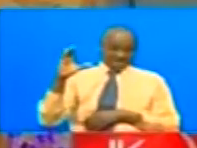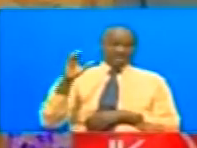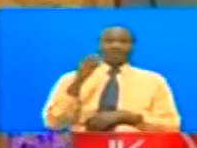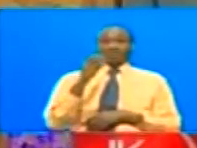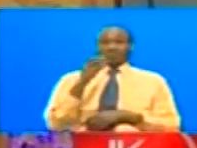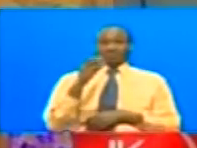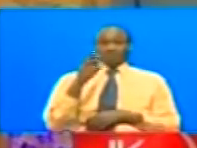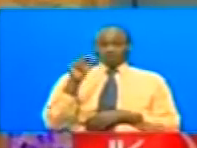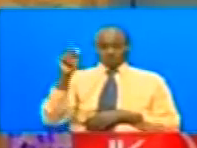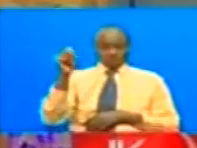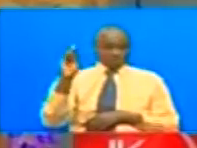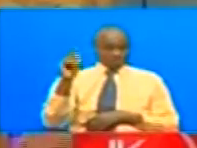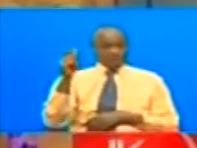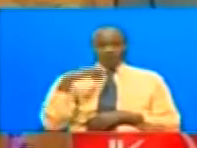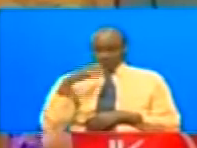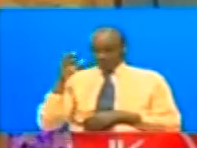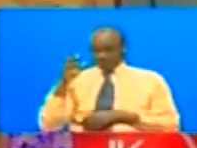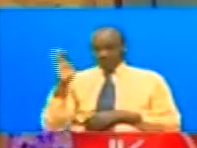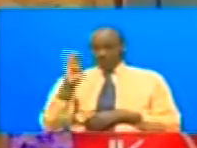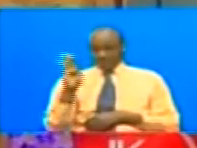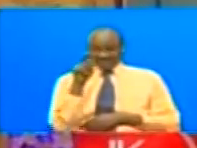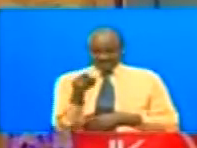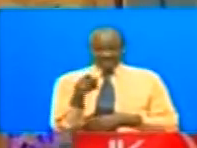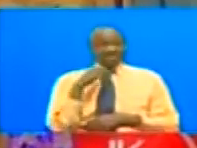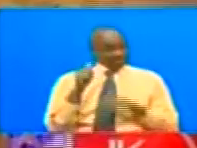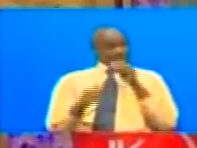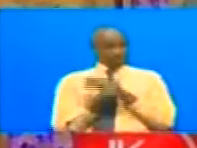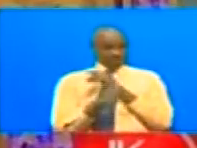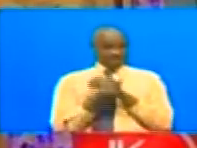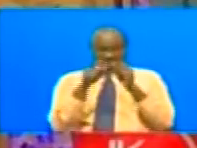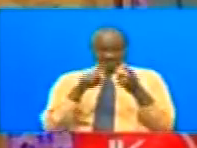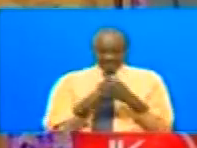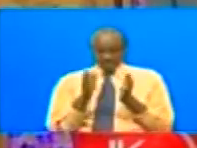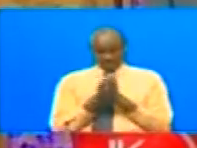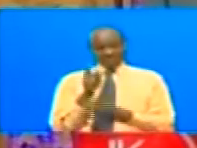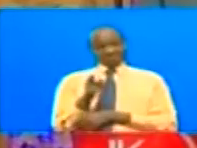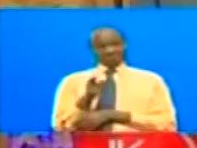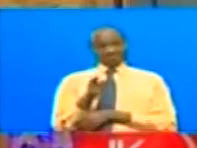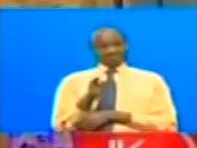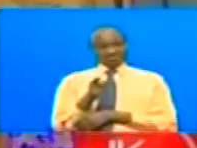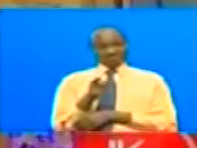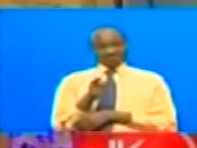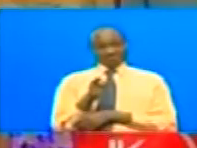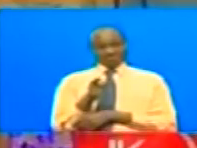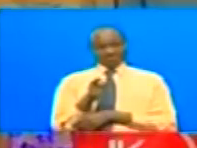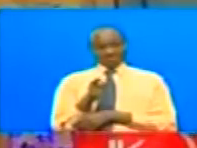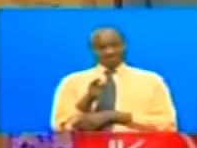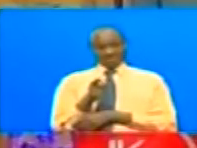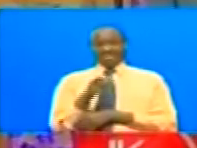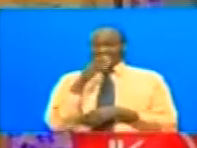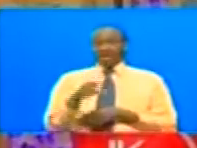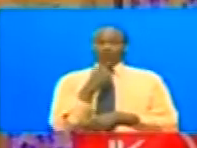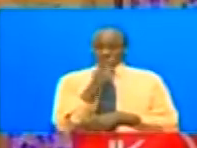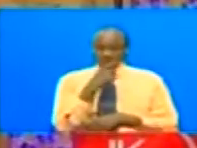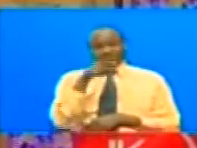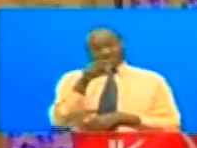Valley. Mm-hmm. If he started, in fact, it would be dangerous if he started going around the country talking to other places. Because Gideon can never be a challenge